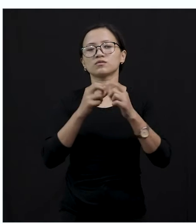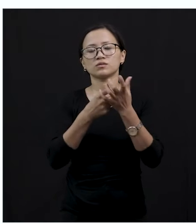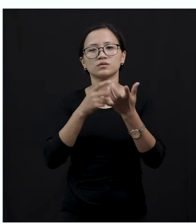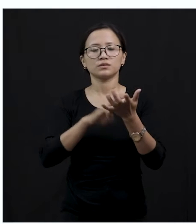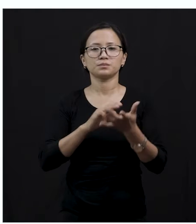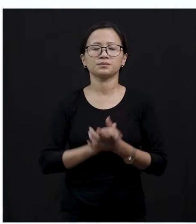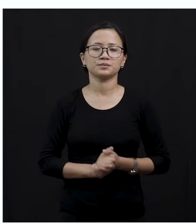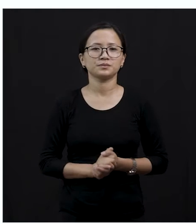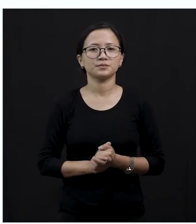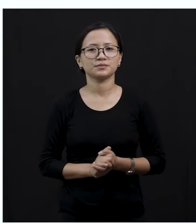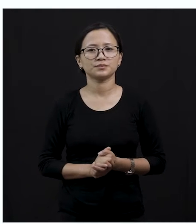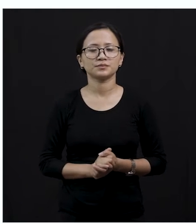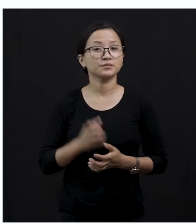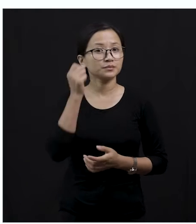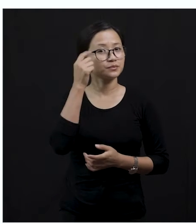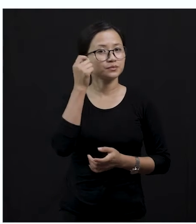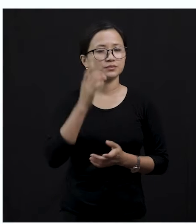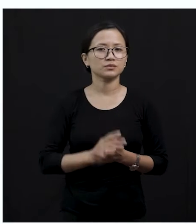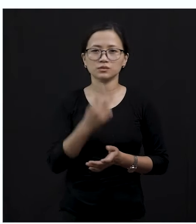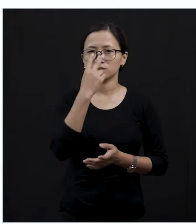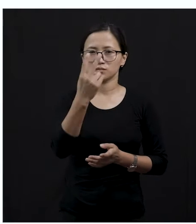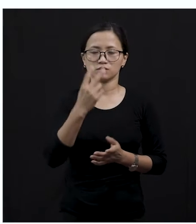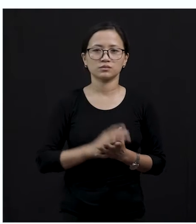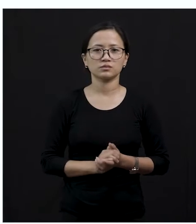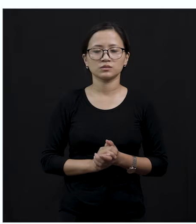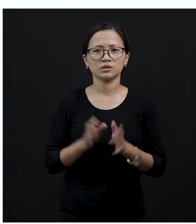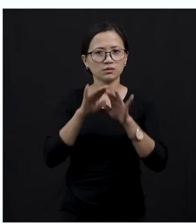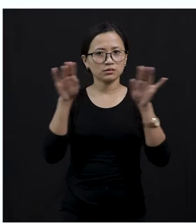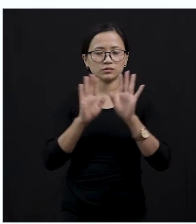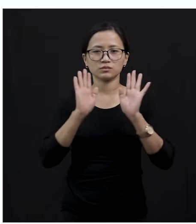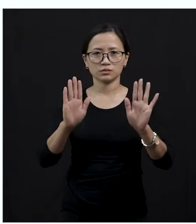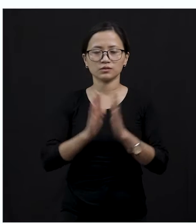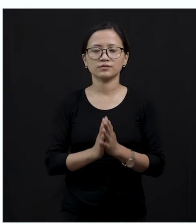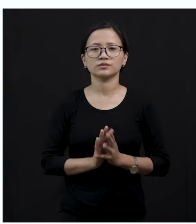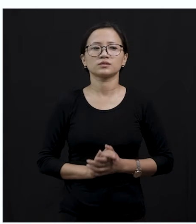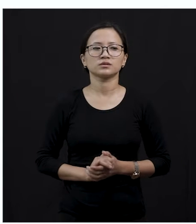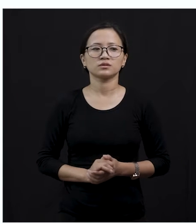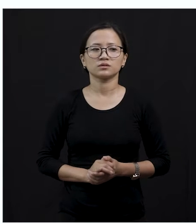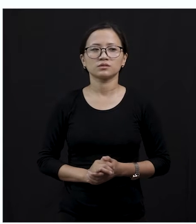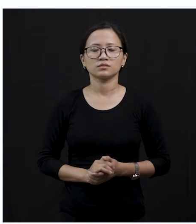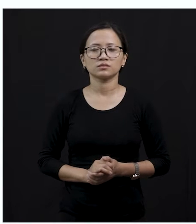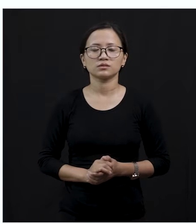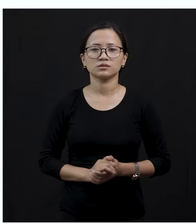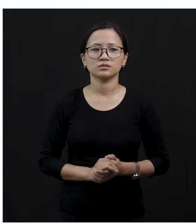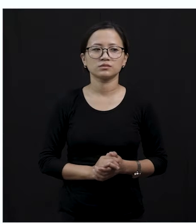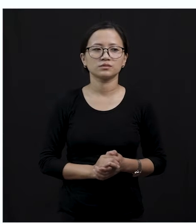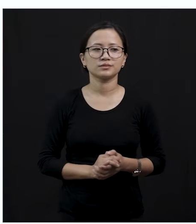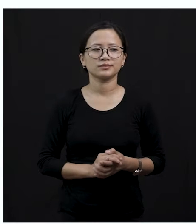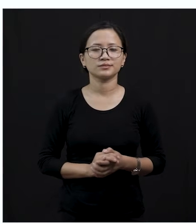Now, to understand that, let's look at an illustration that we have here.